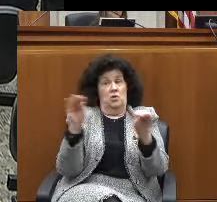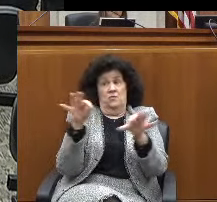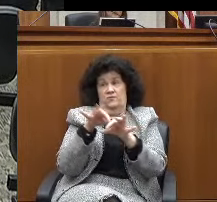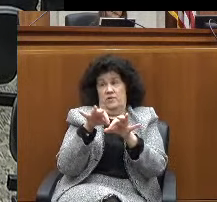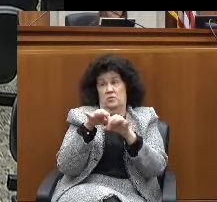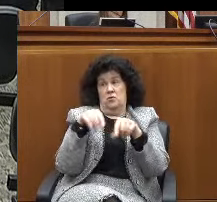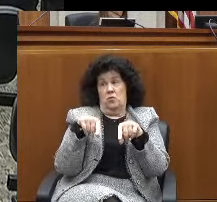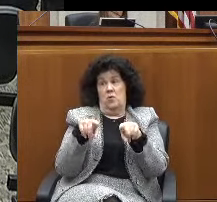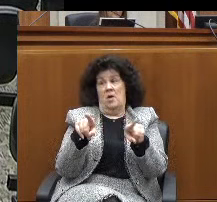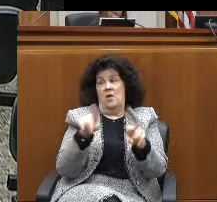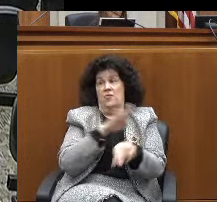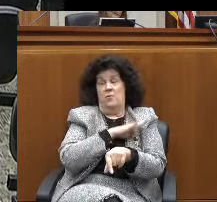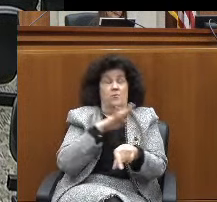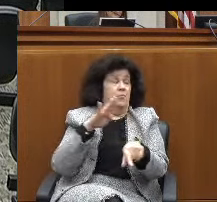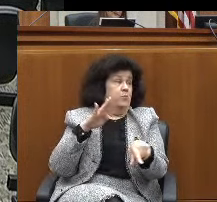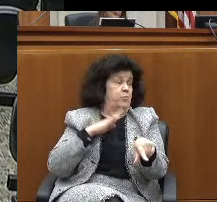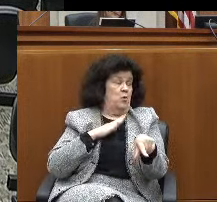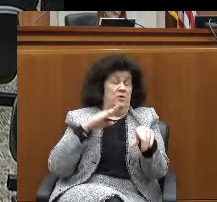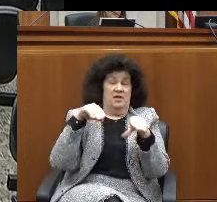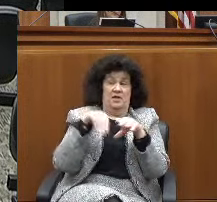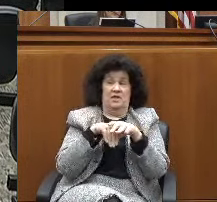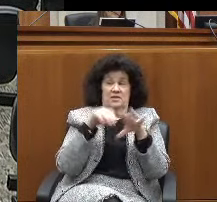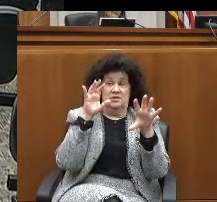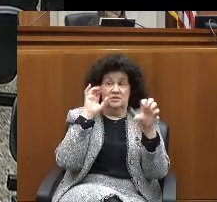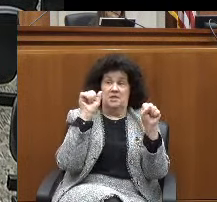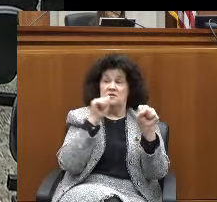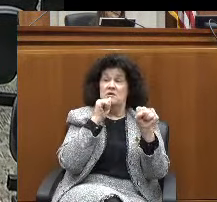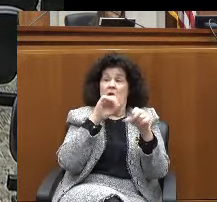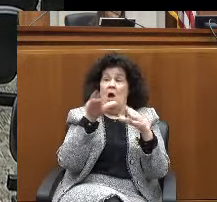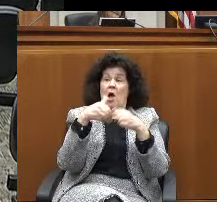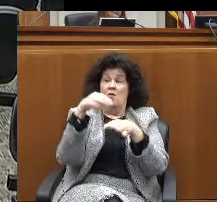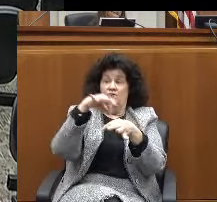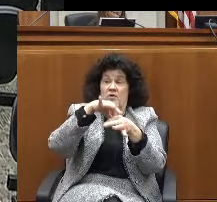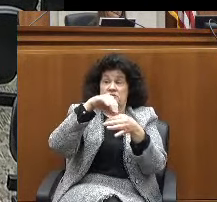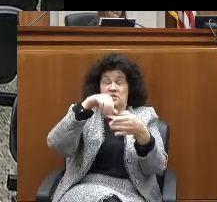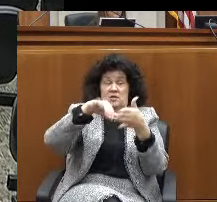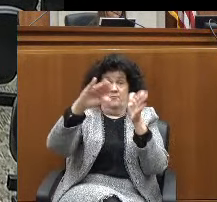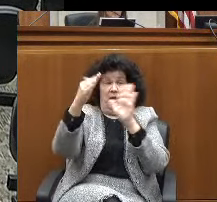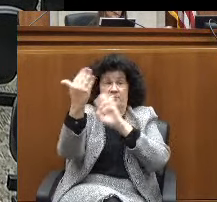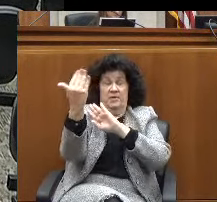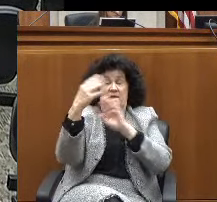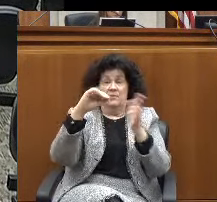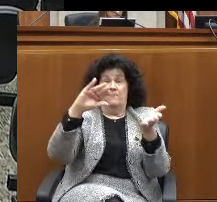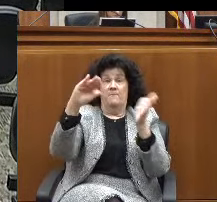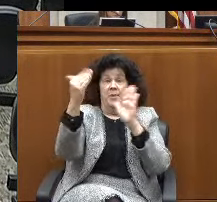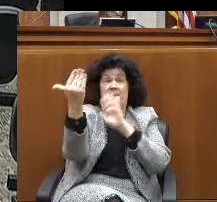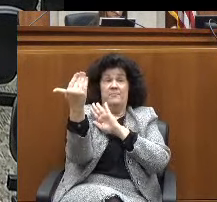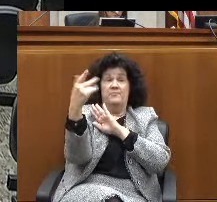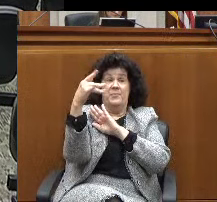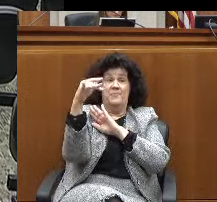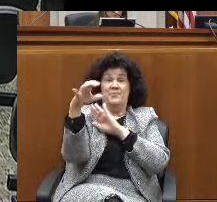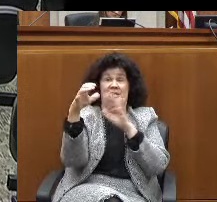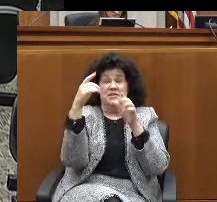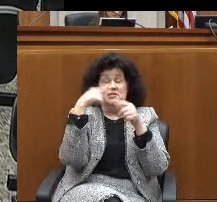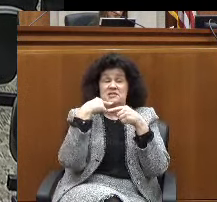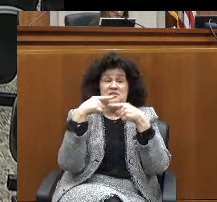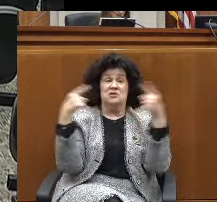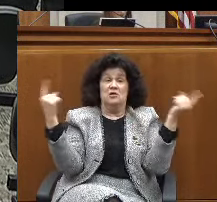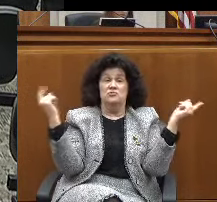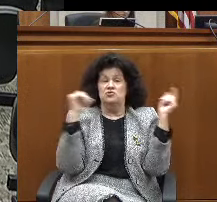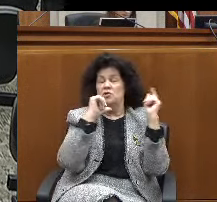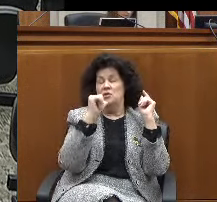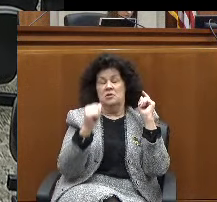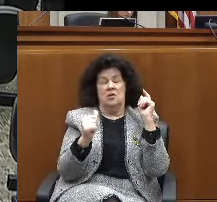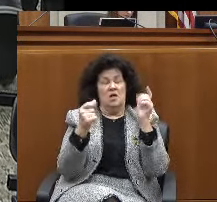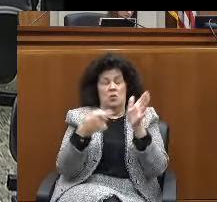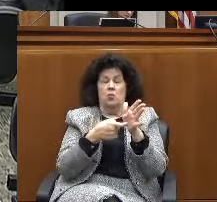taken while the board is in executive session. All votes will be made in public. Additionally, public disclosure is not required of matters discussed in a